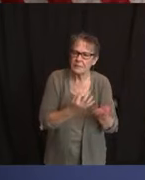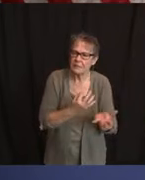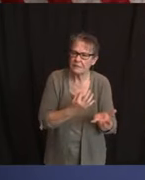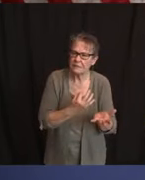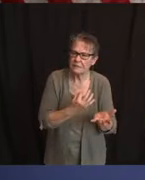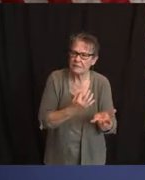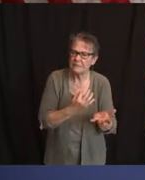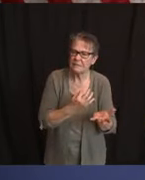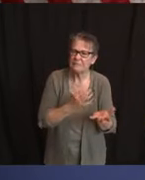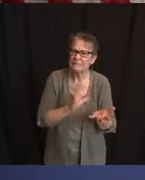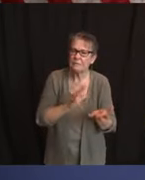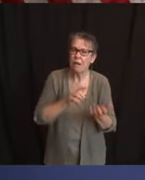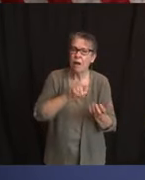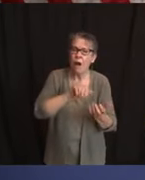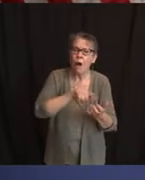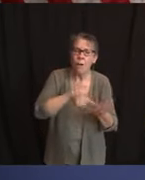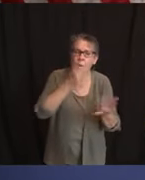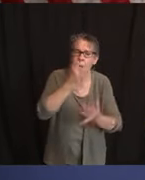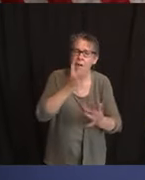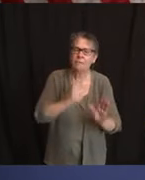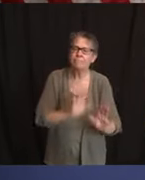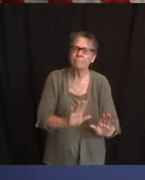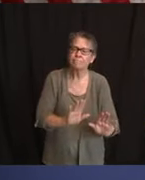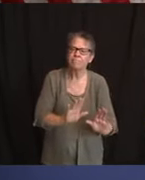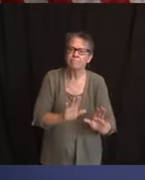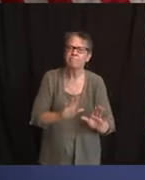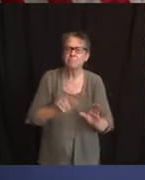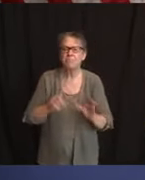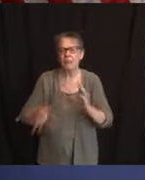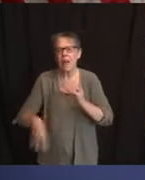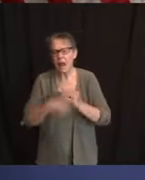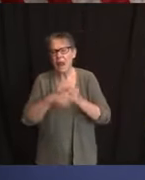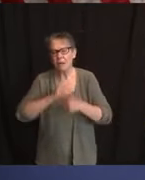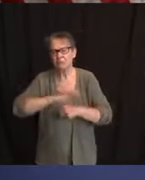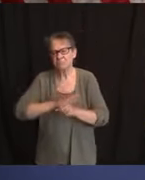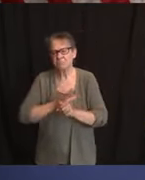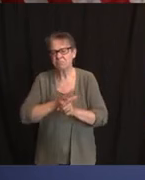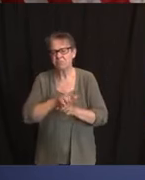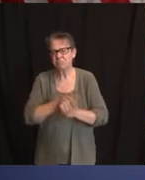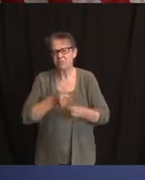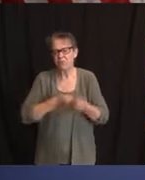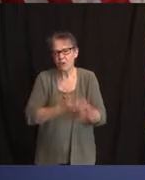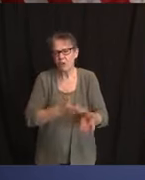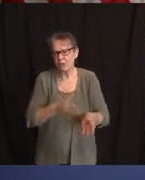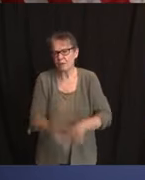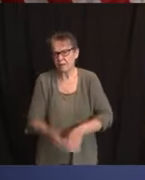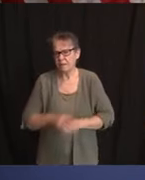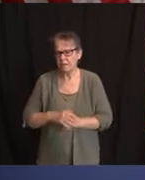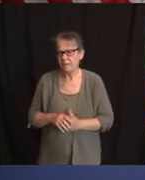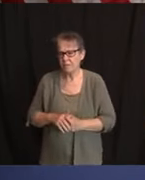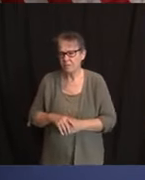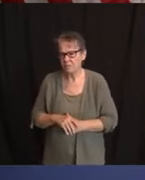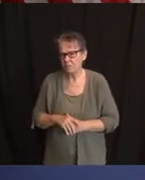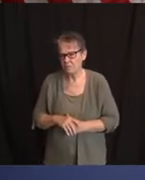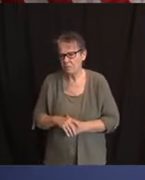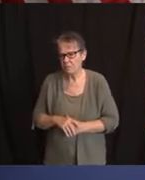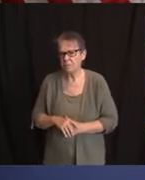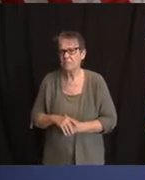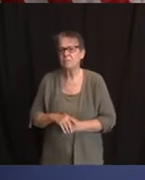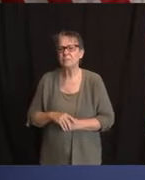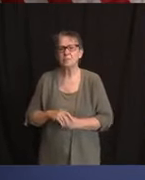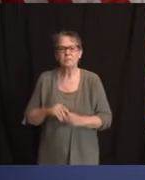should chime in here. I don't think there's any, and I'll say a couple more things and then turn it to Judy and Ed. I don't think people know right now